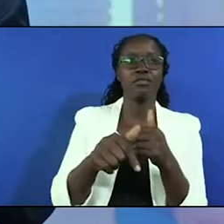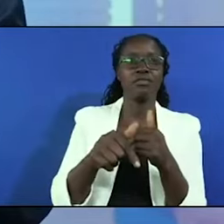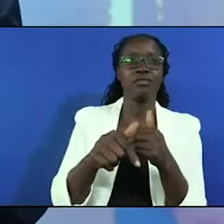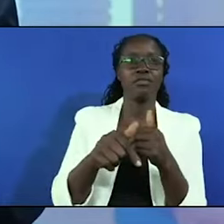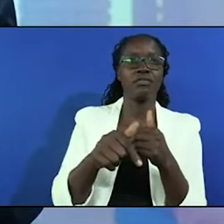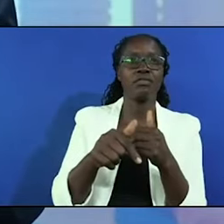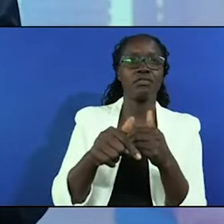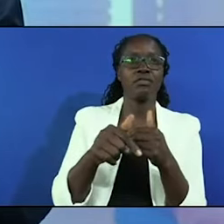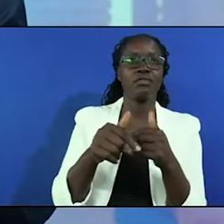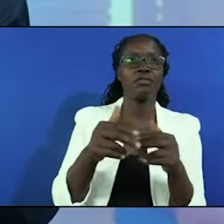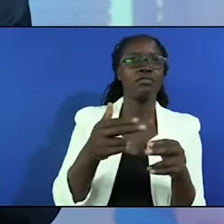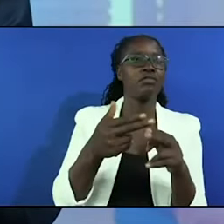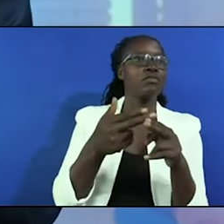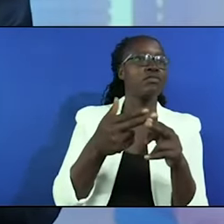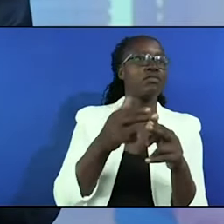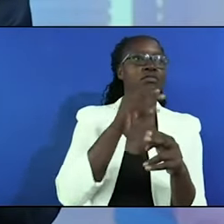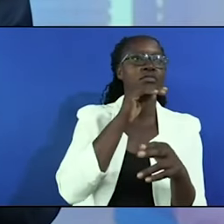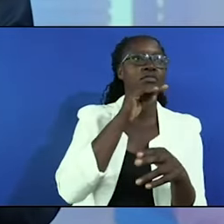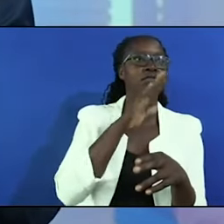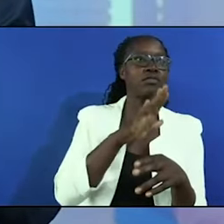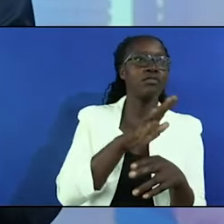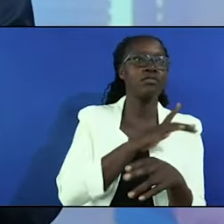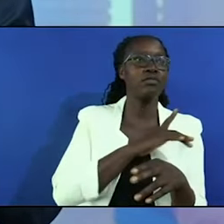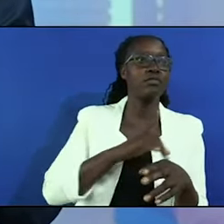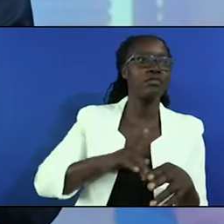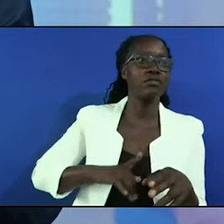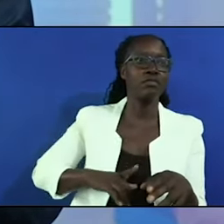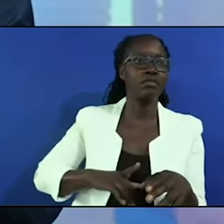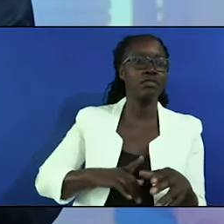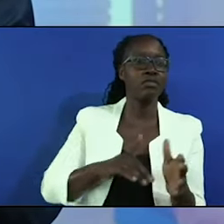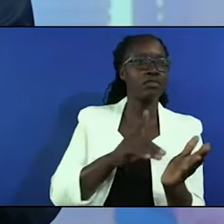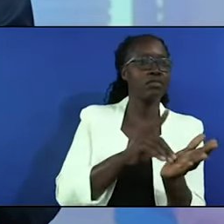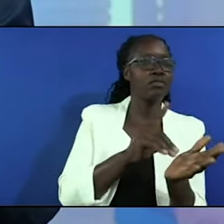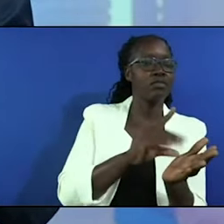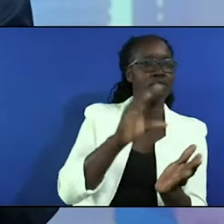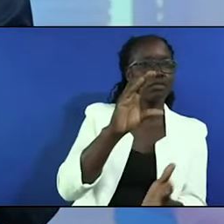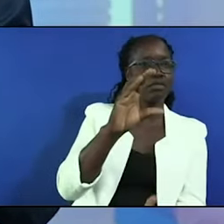has been the servant of the Lord, Dr.